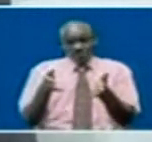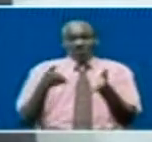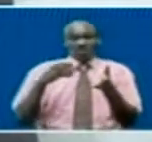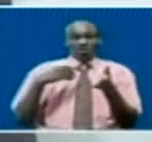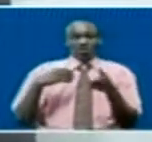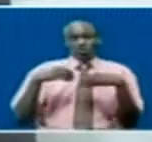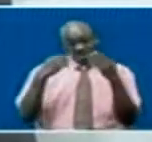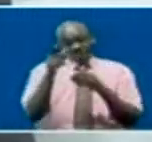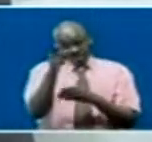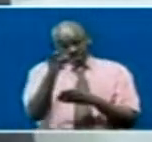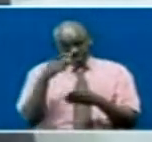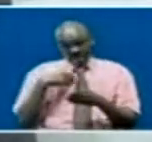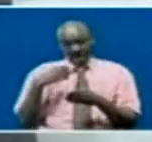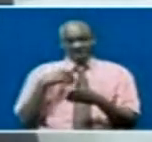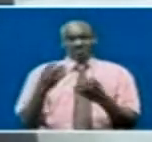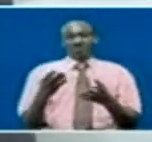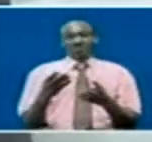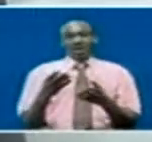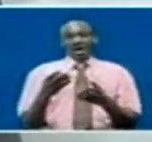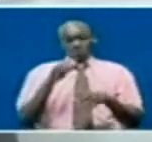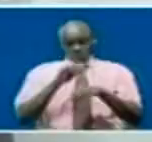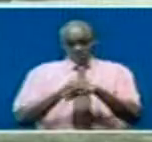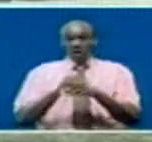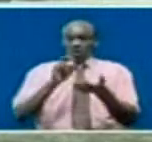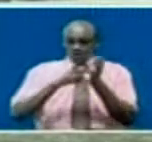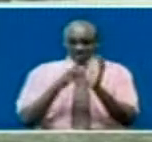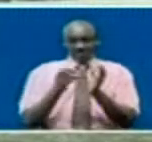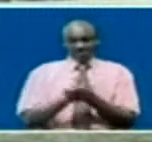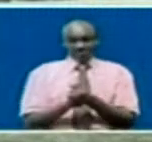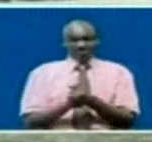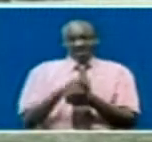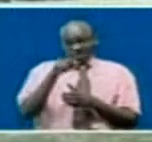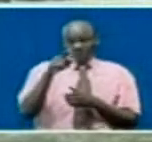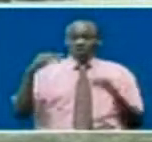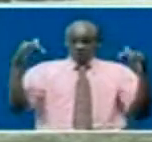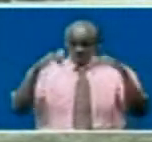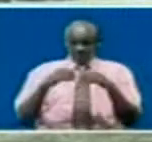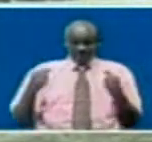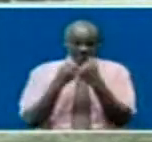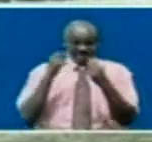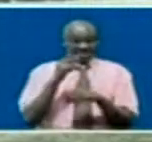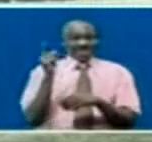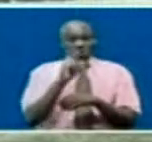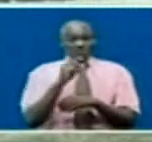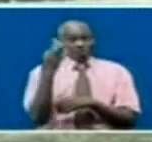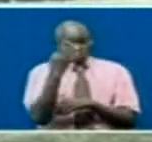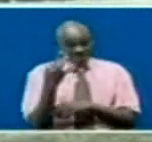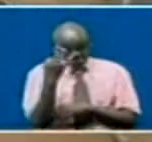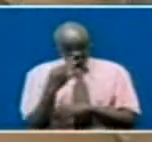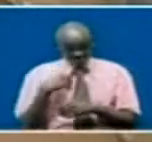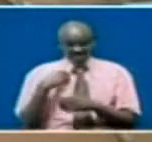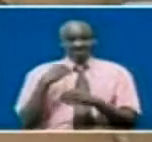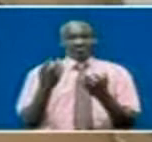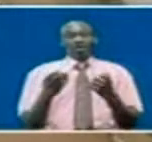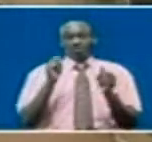give him and his technical bench contracts. The delegates' conference held in Nairobi on Wednesday fixed September 26th to